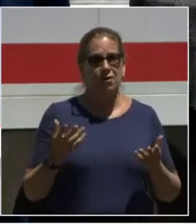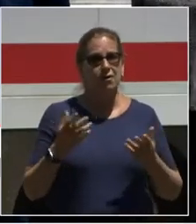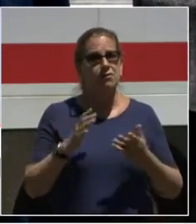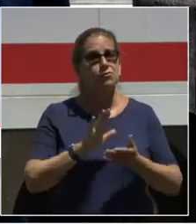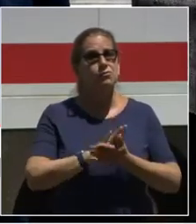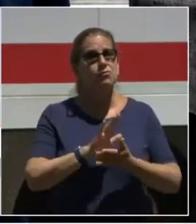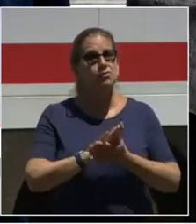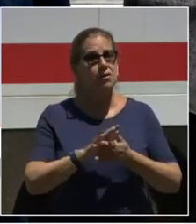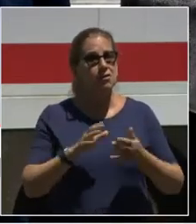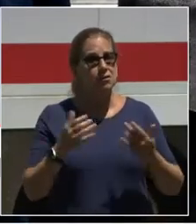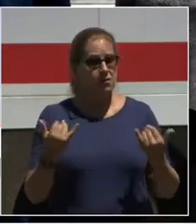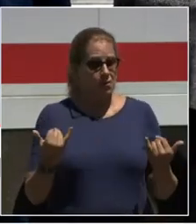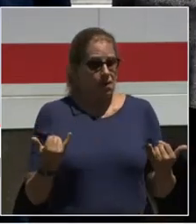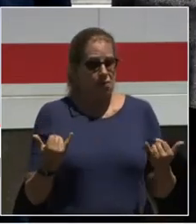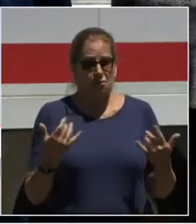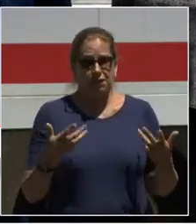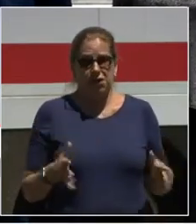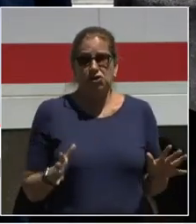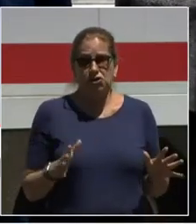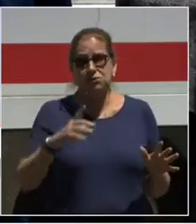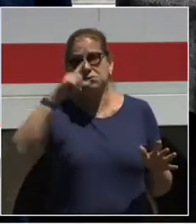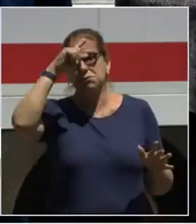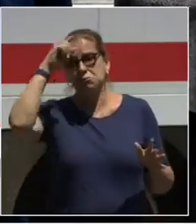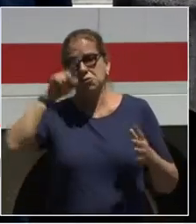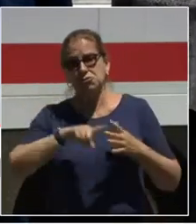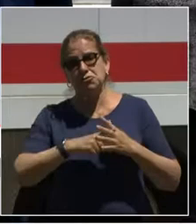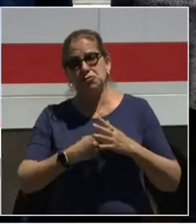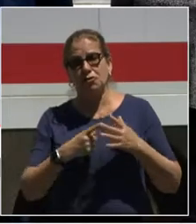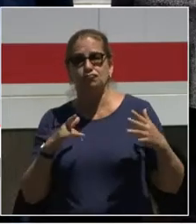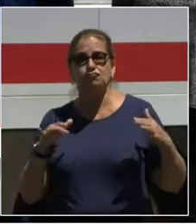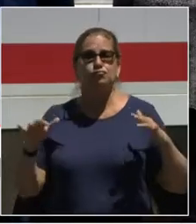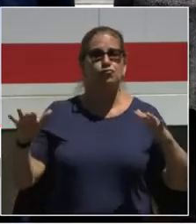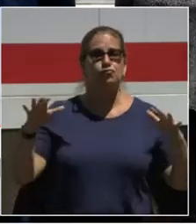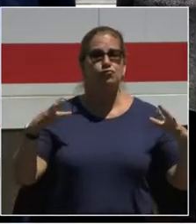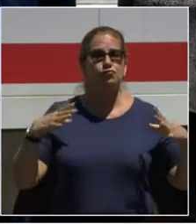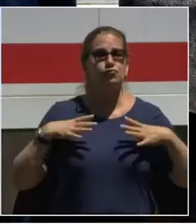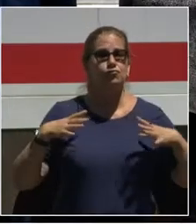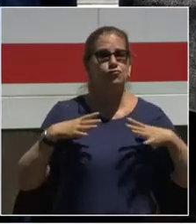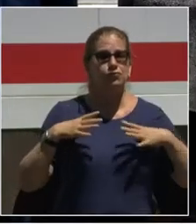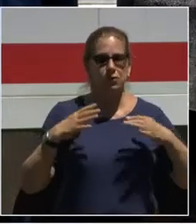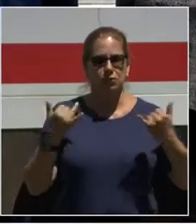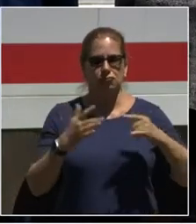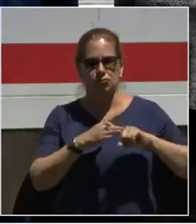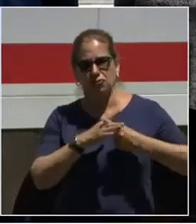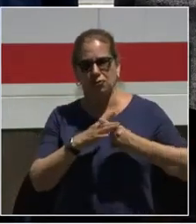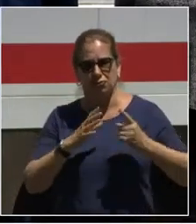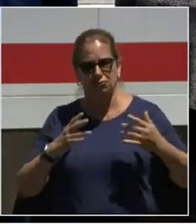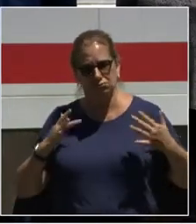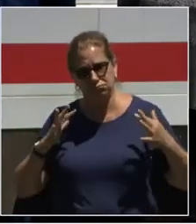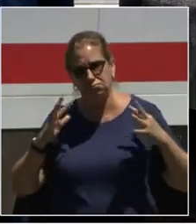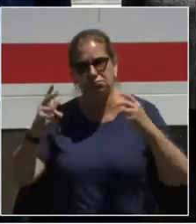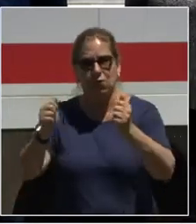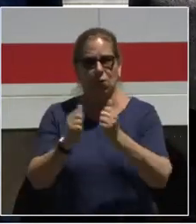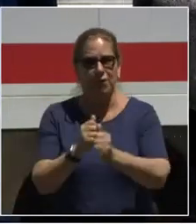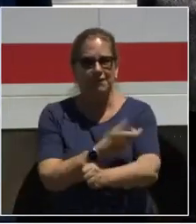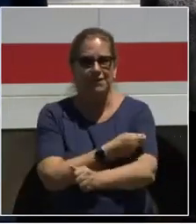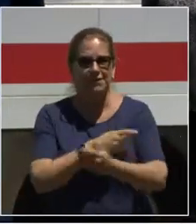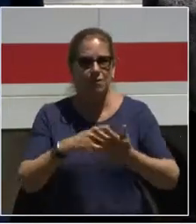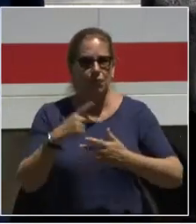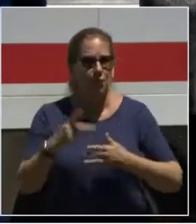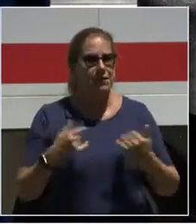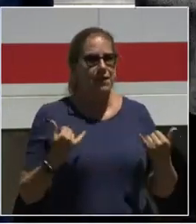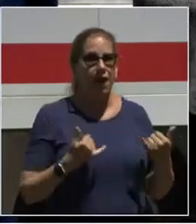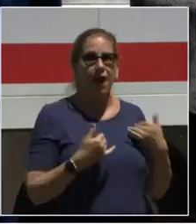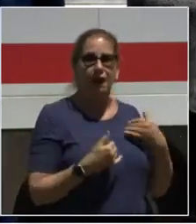sure their children are up to date on all of their vaccinations. I am fortunate to be joined by